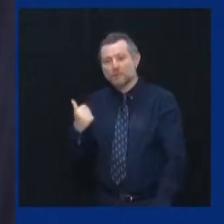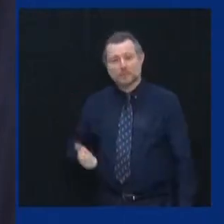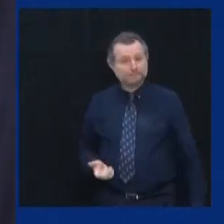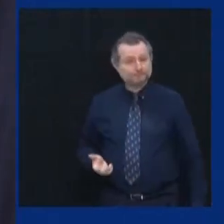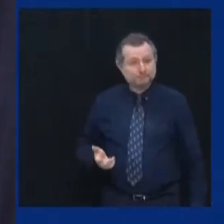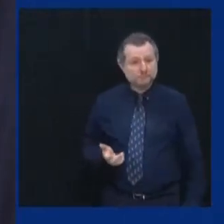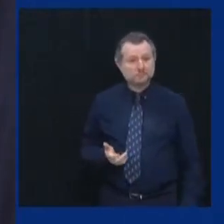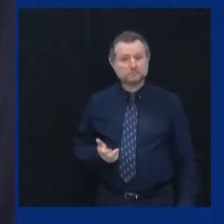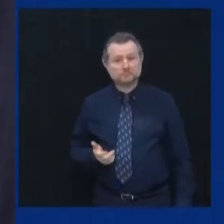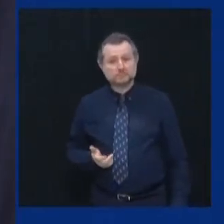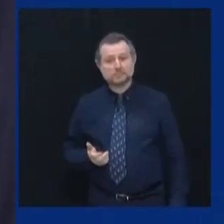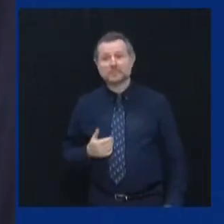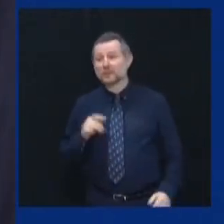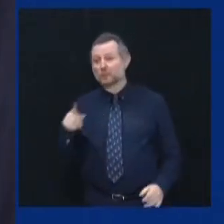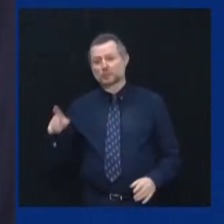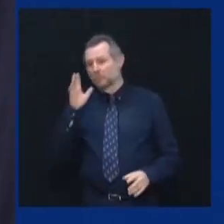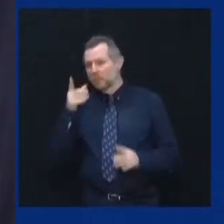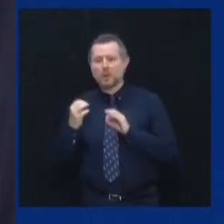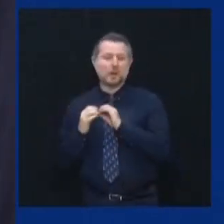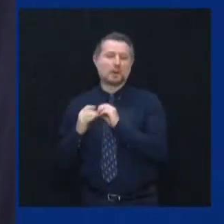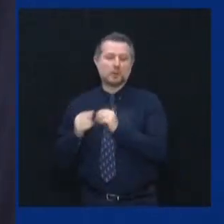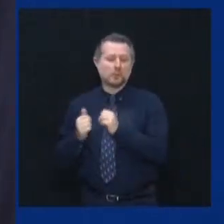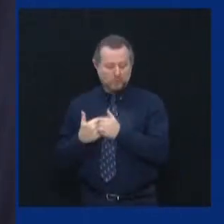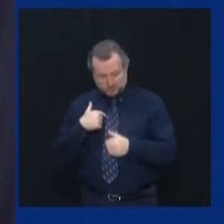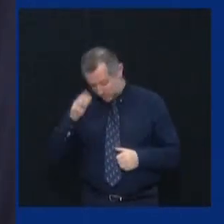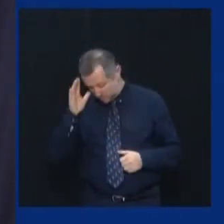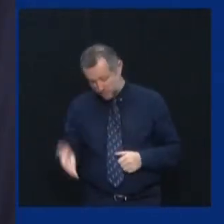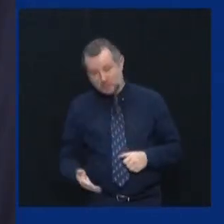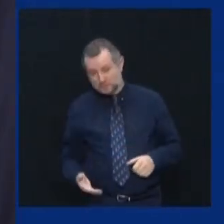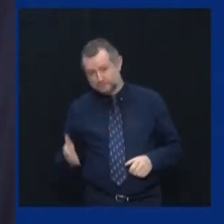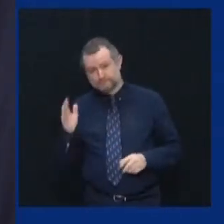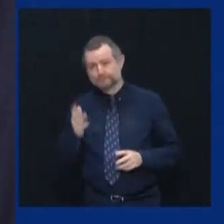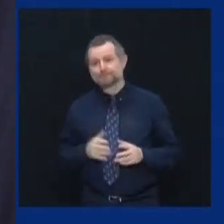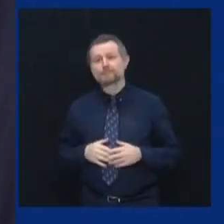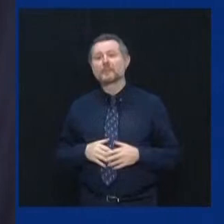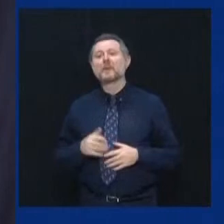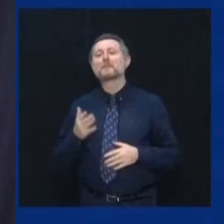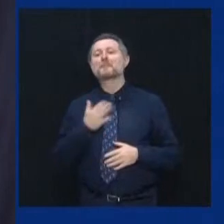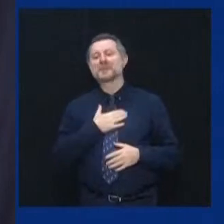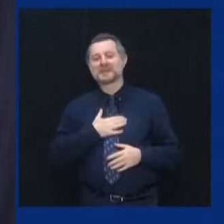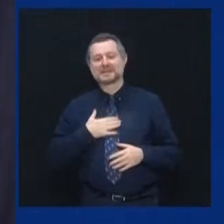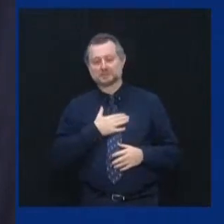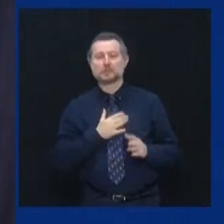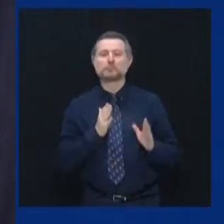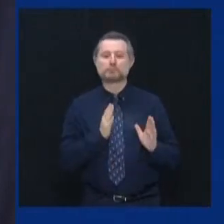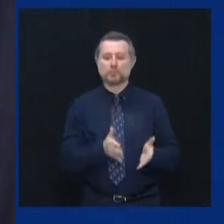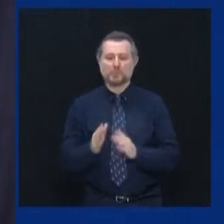the conversation will go downhill from there. Please calibrate that.